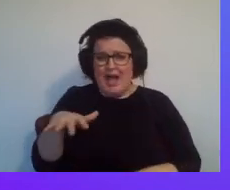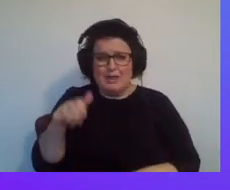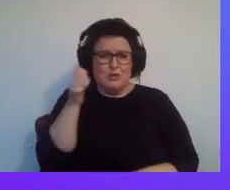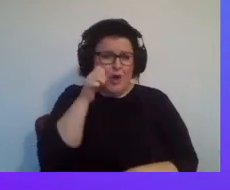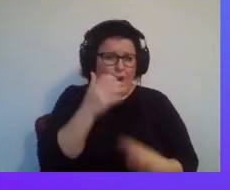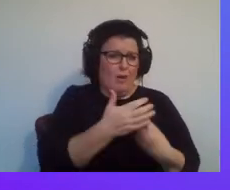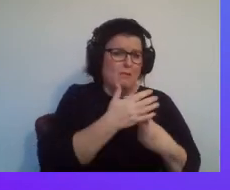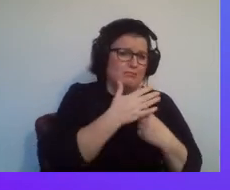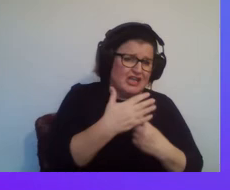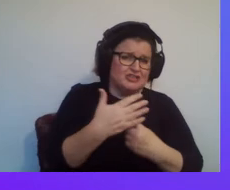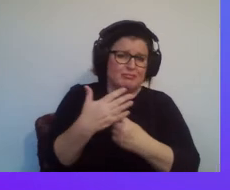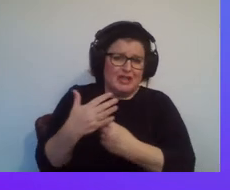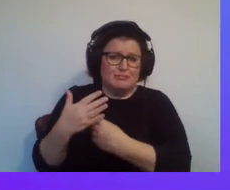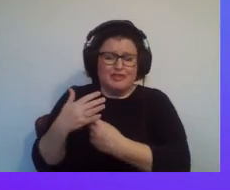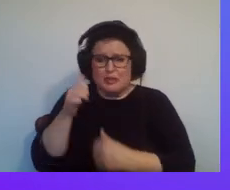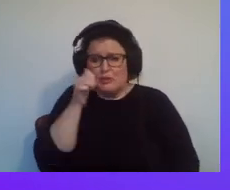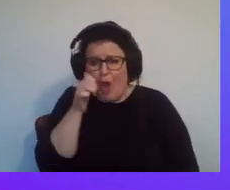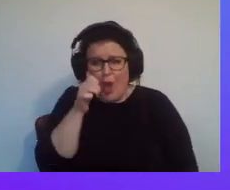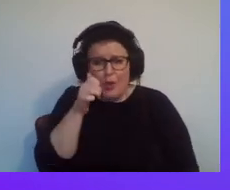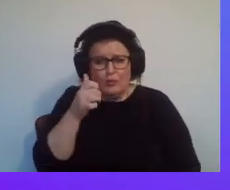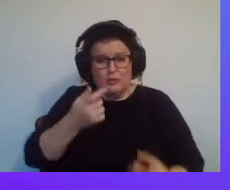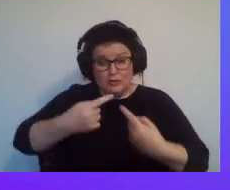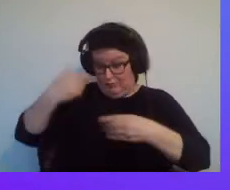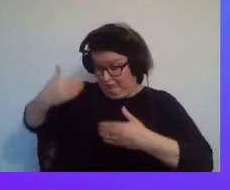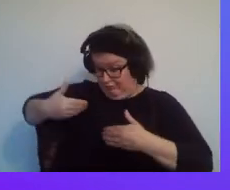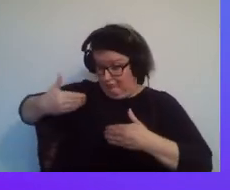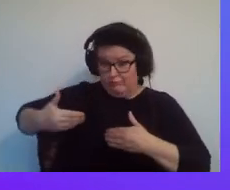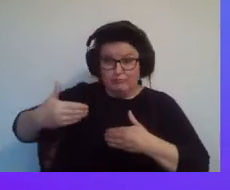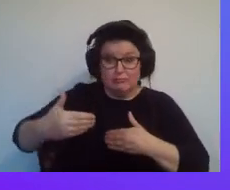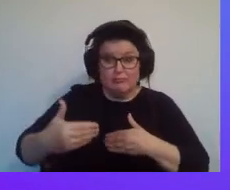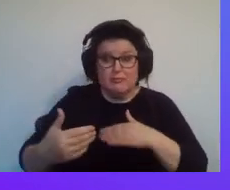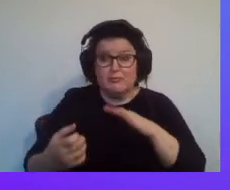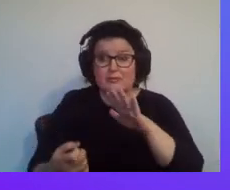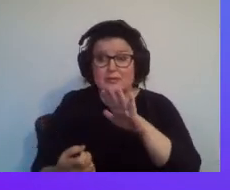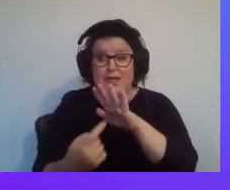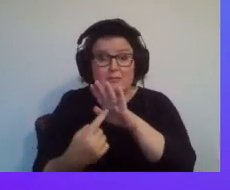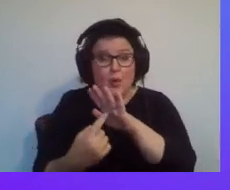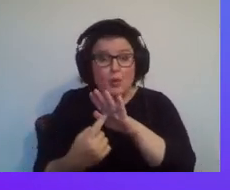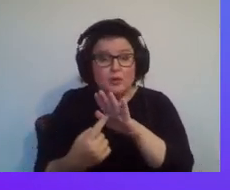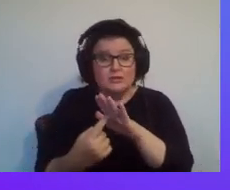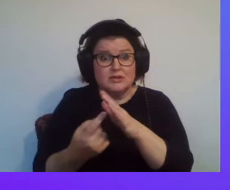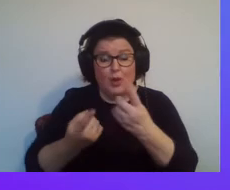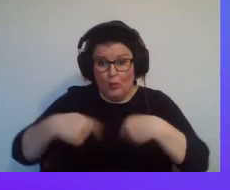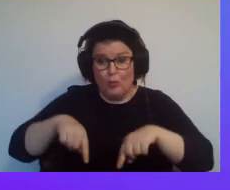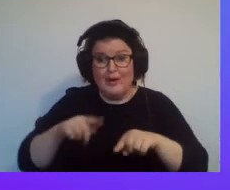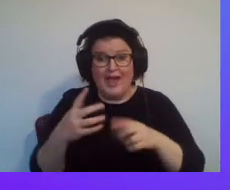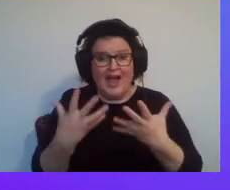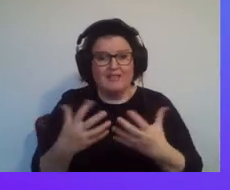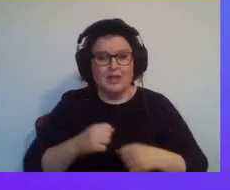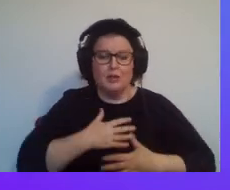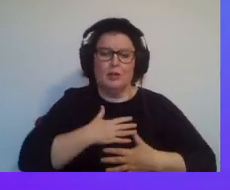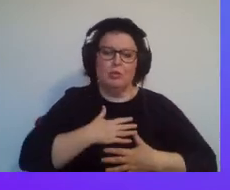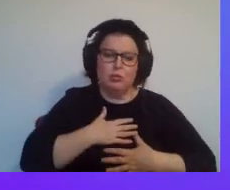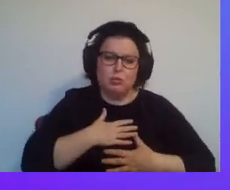point in this epidemic where we now have one of the most effective vaccines that has been developed for an infectious disease. And we now